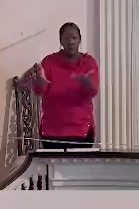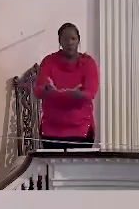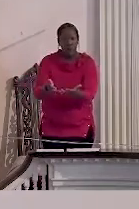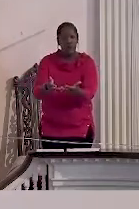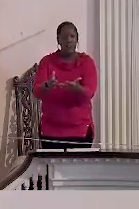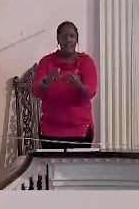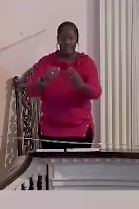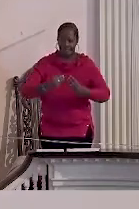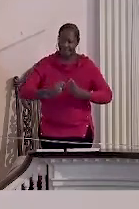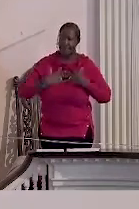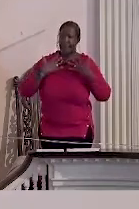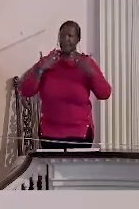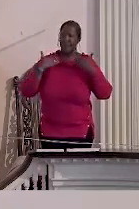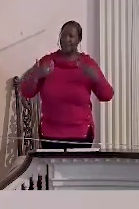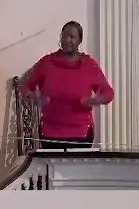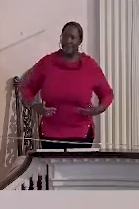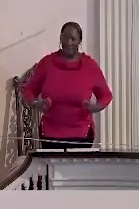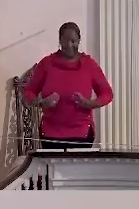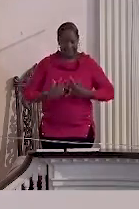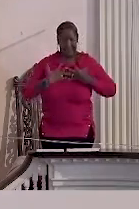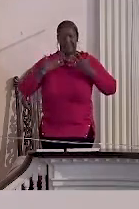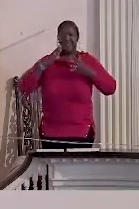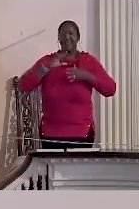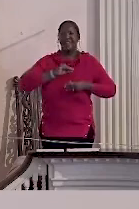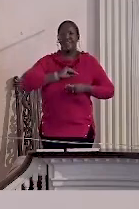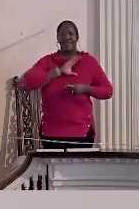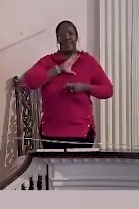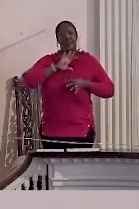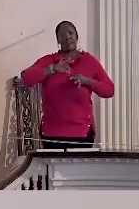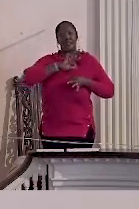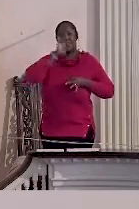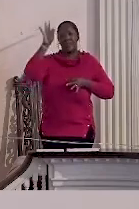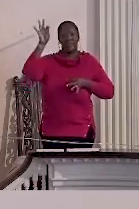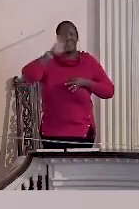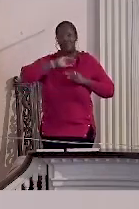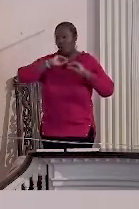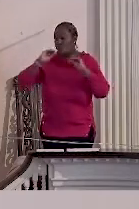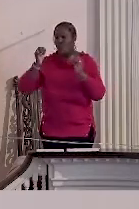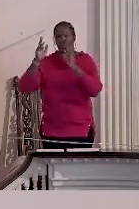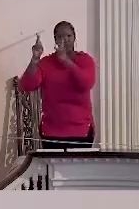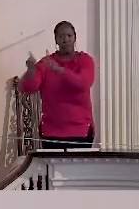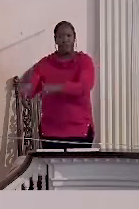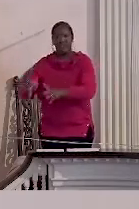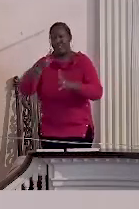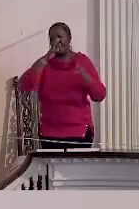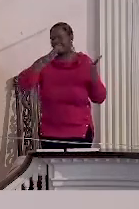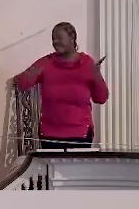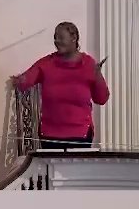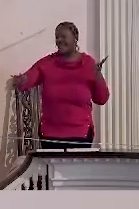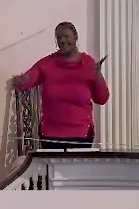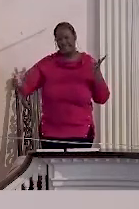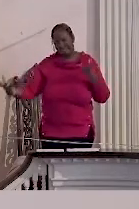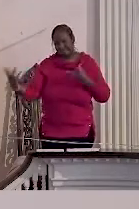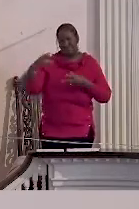and our spirits, leaving none of us behind. May that be